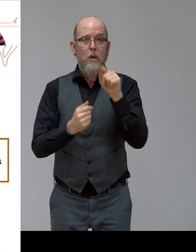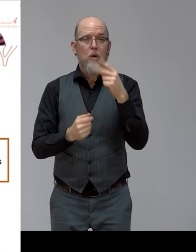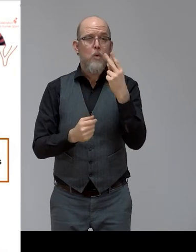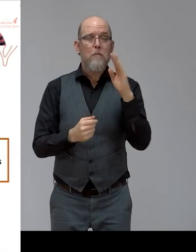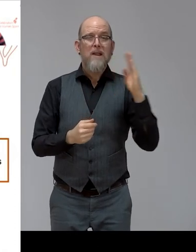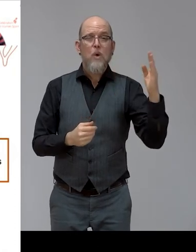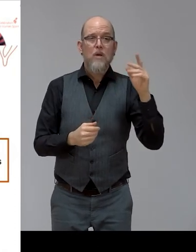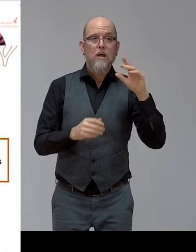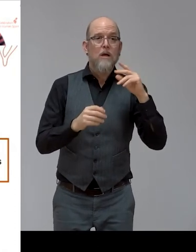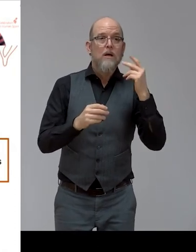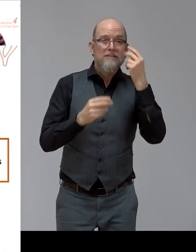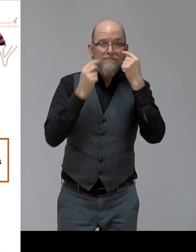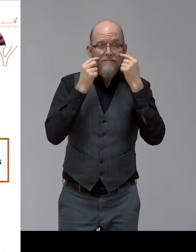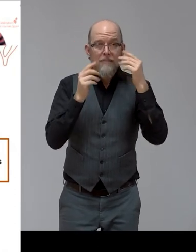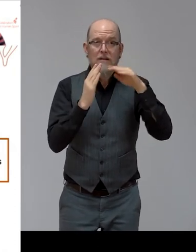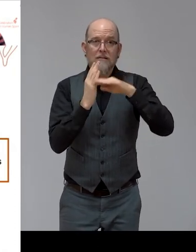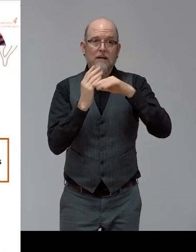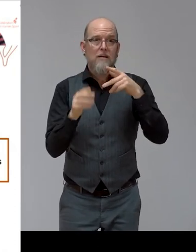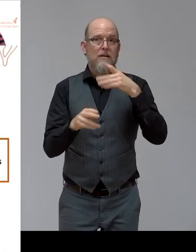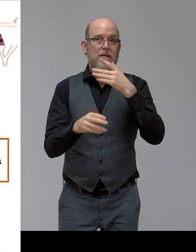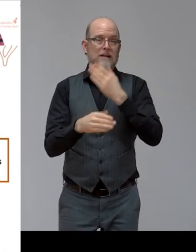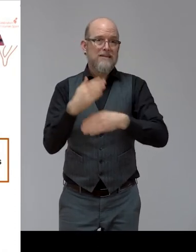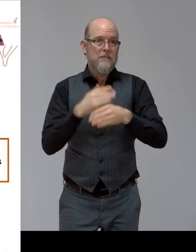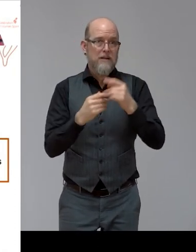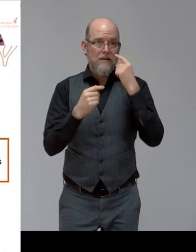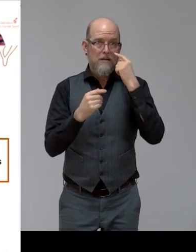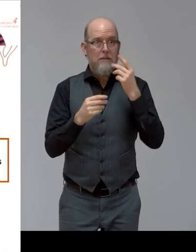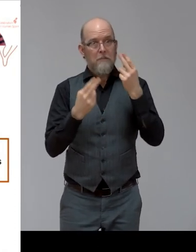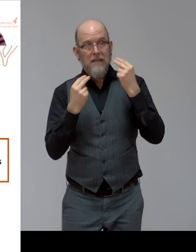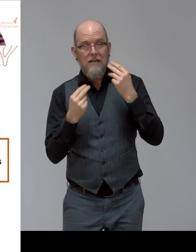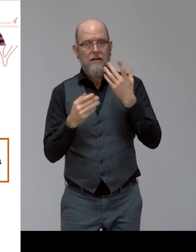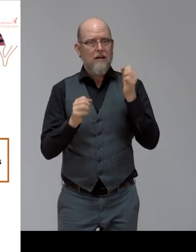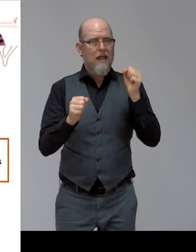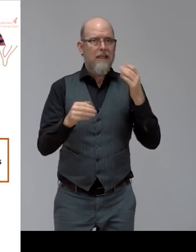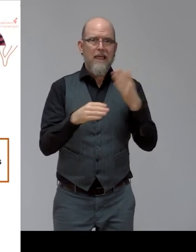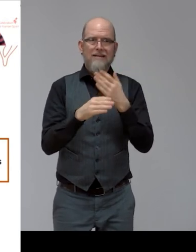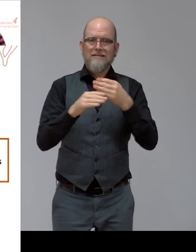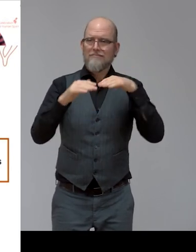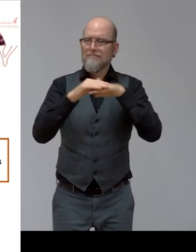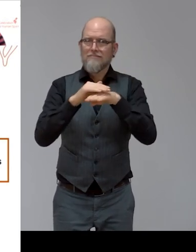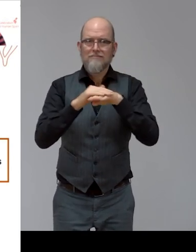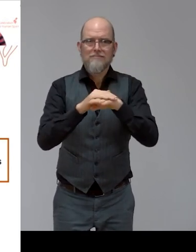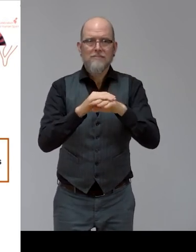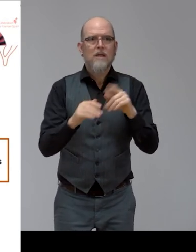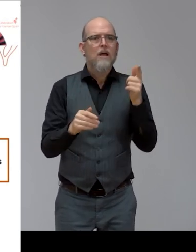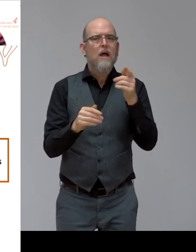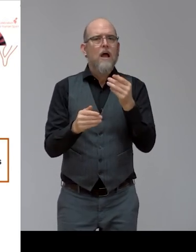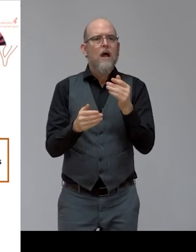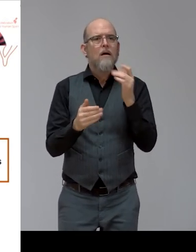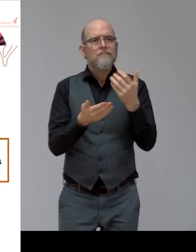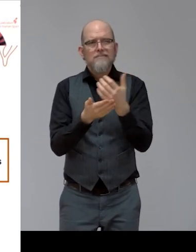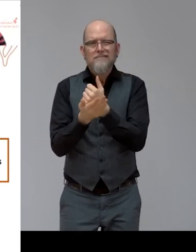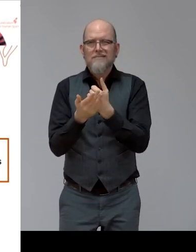to use, accessible, and reduces dependency on expert trainers. And